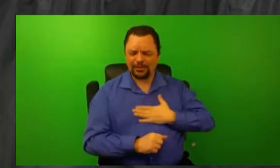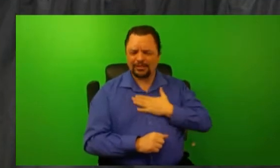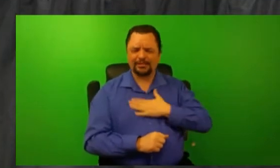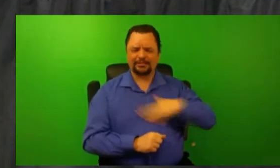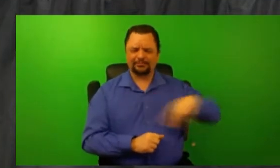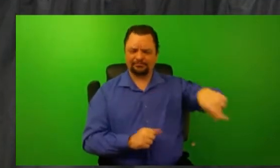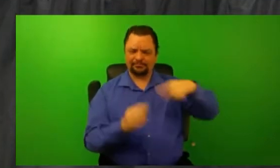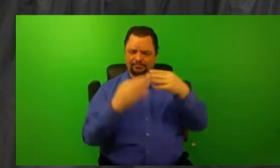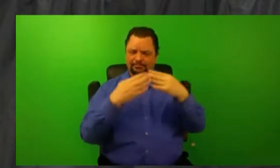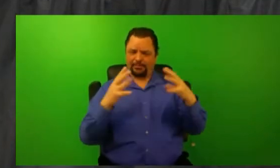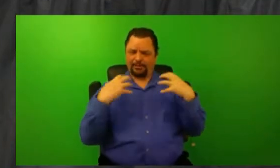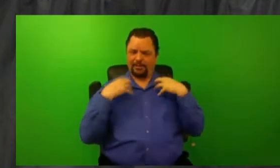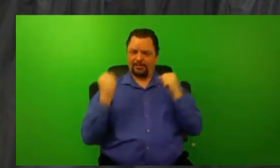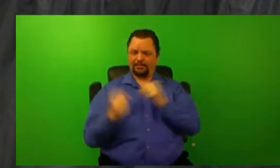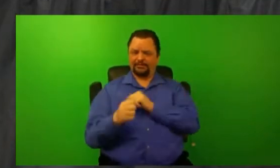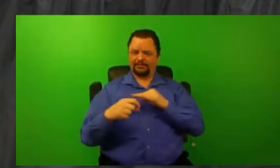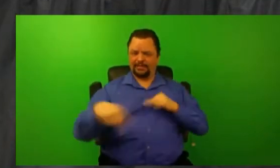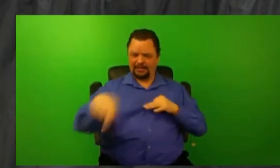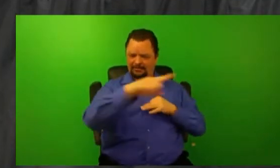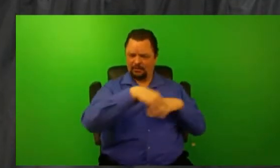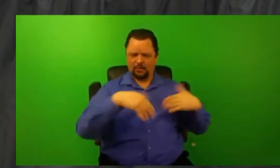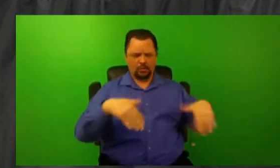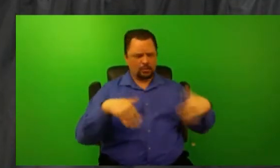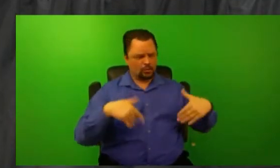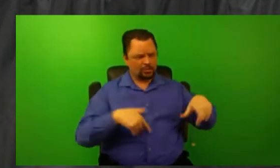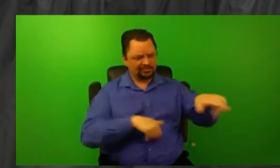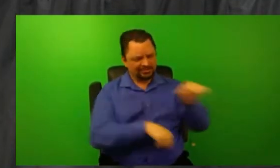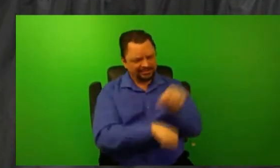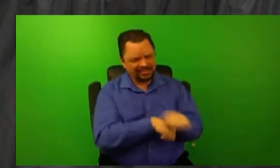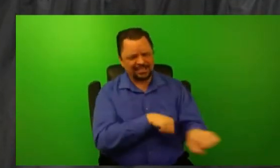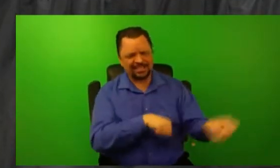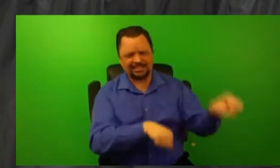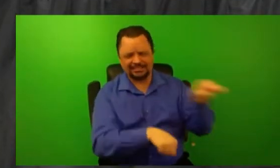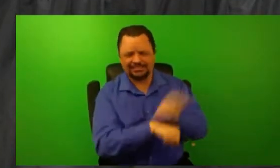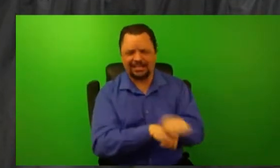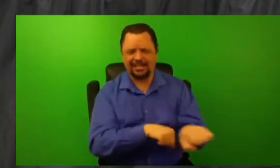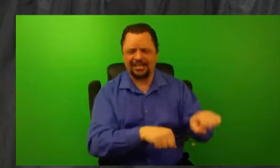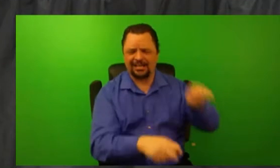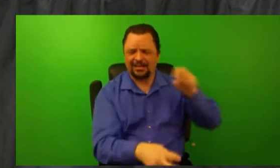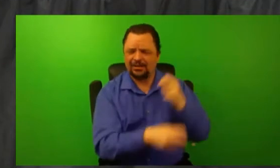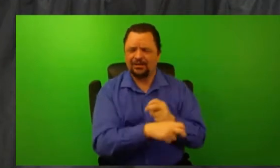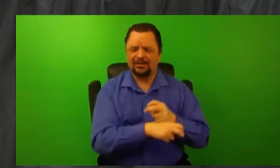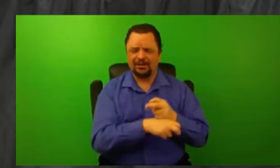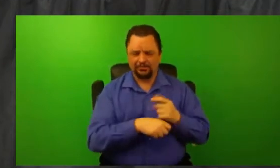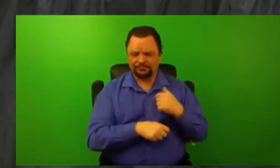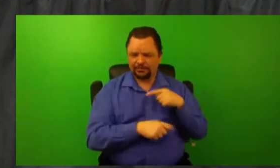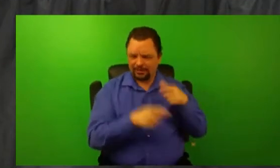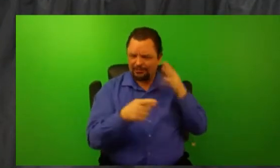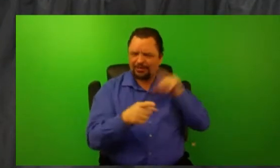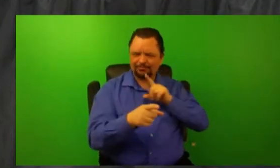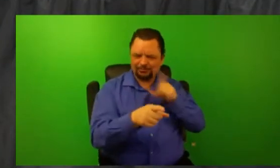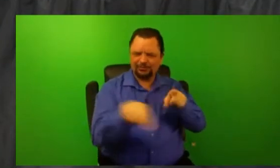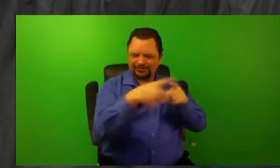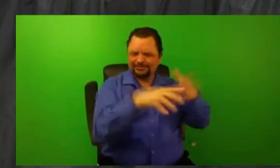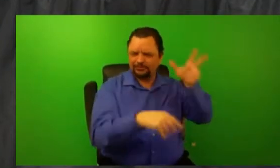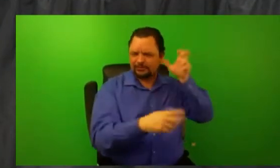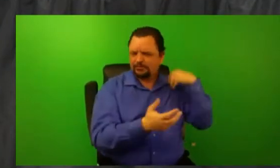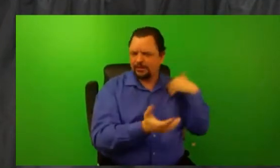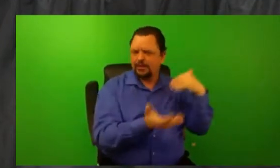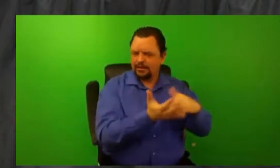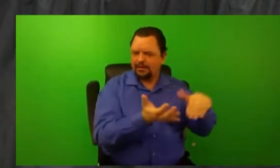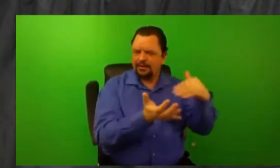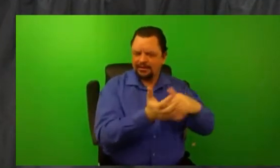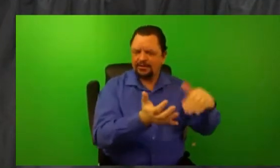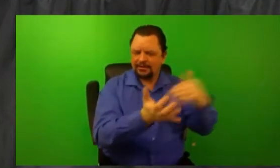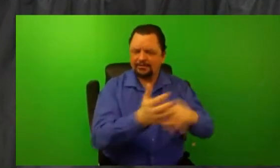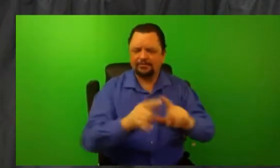they've worked for such a long time. You're going to hear this again, at least from me, and I hope at some future time we're going